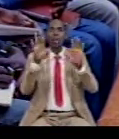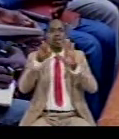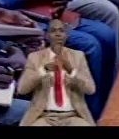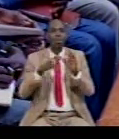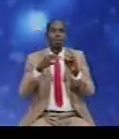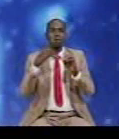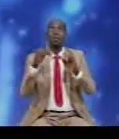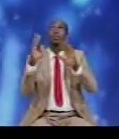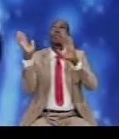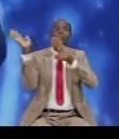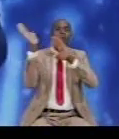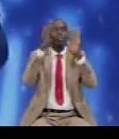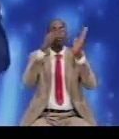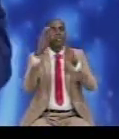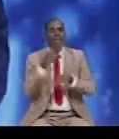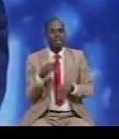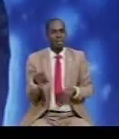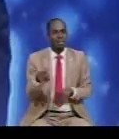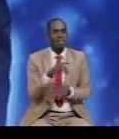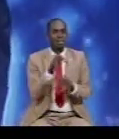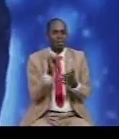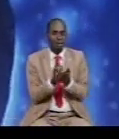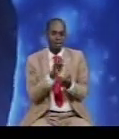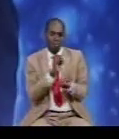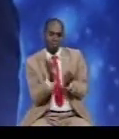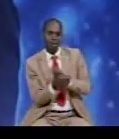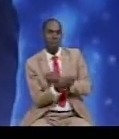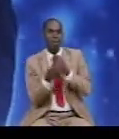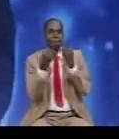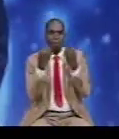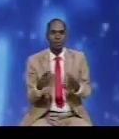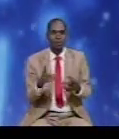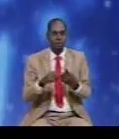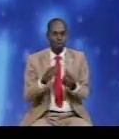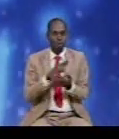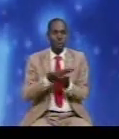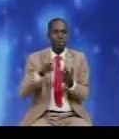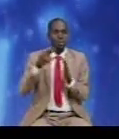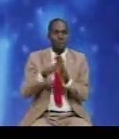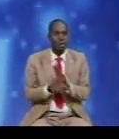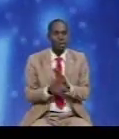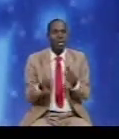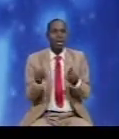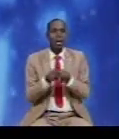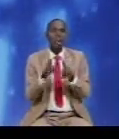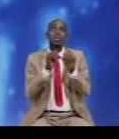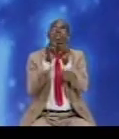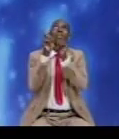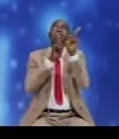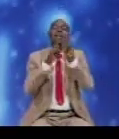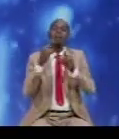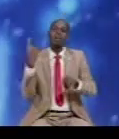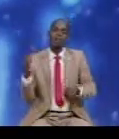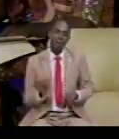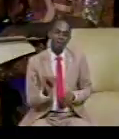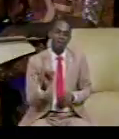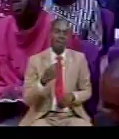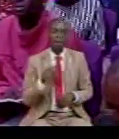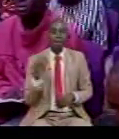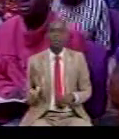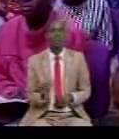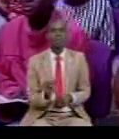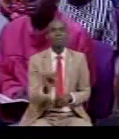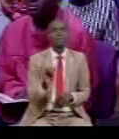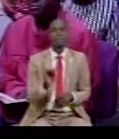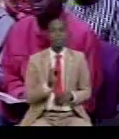firmament, and they that turn many to righteousness as the stars forever and ever. I